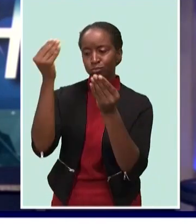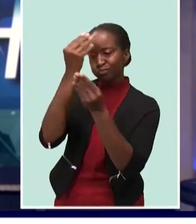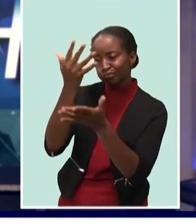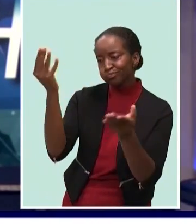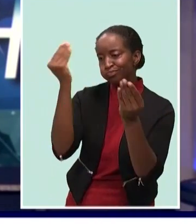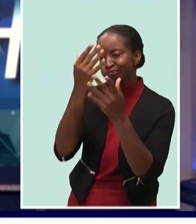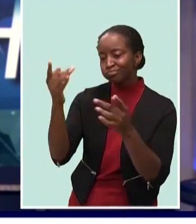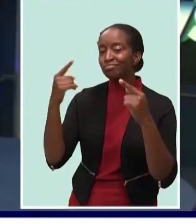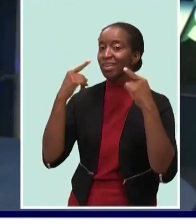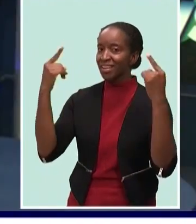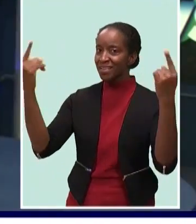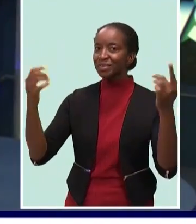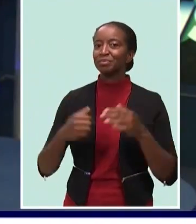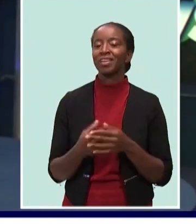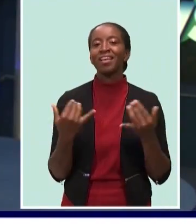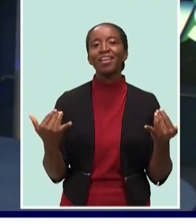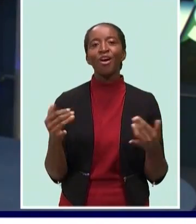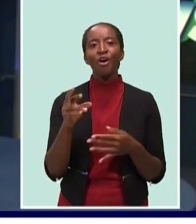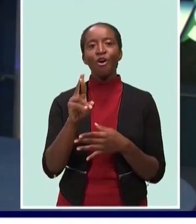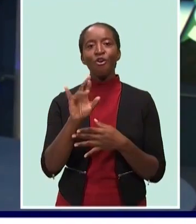from there. Good evening, Ryan.